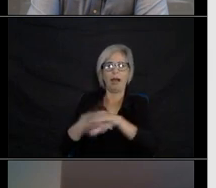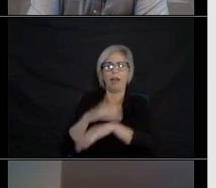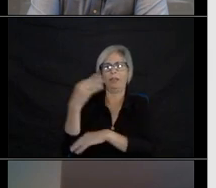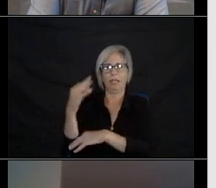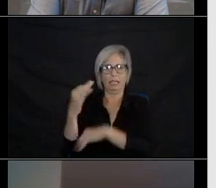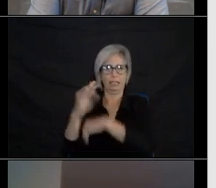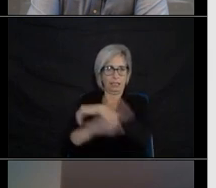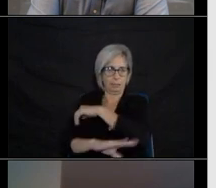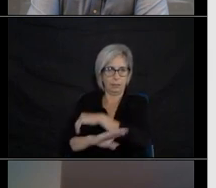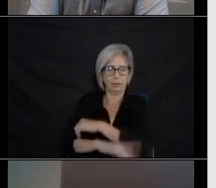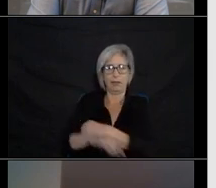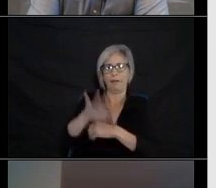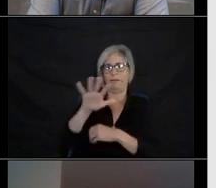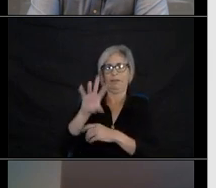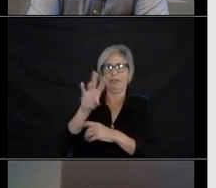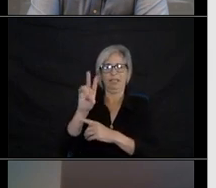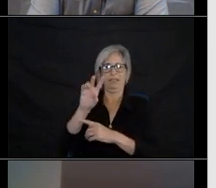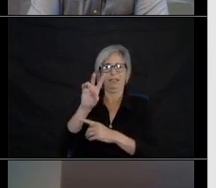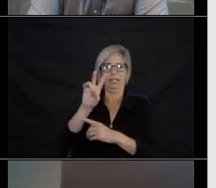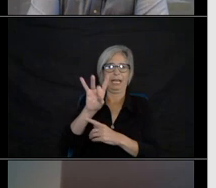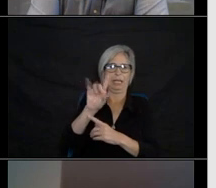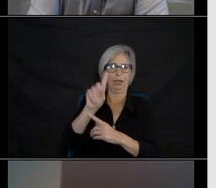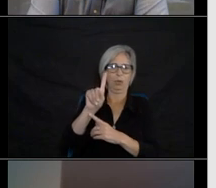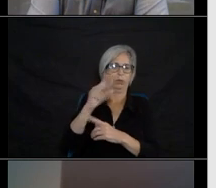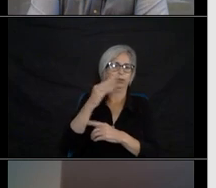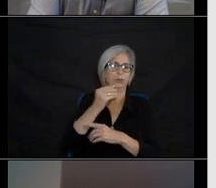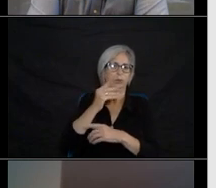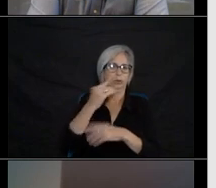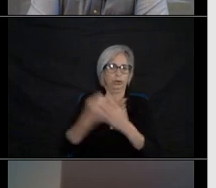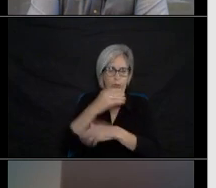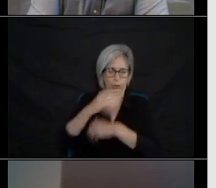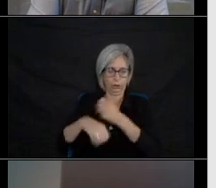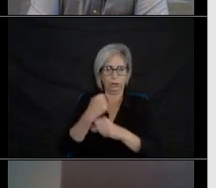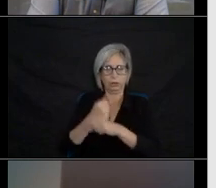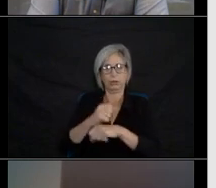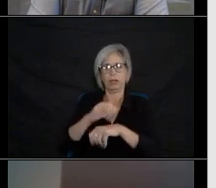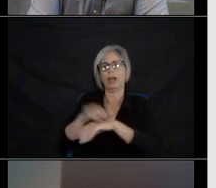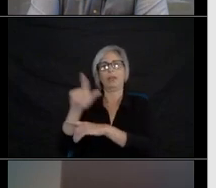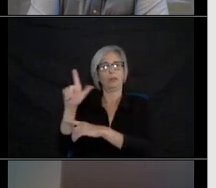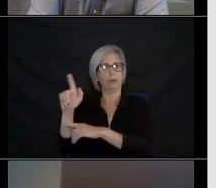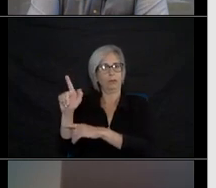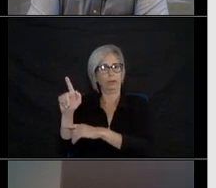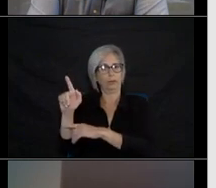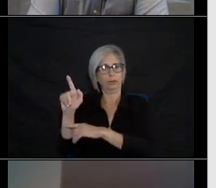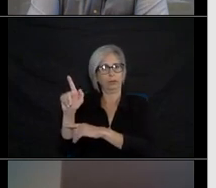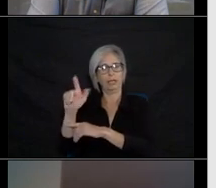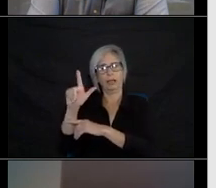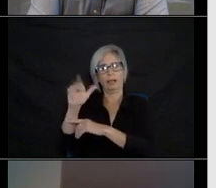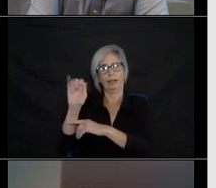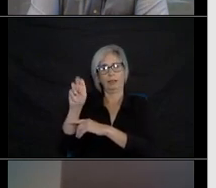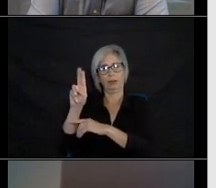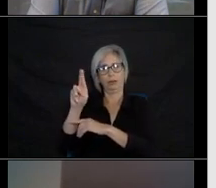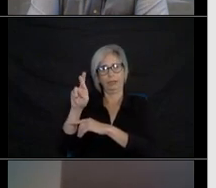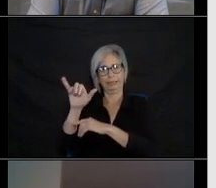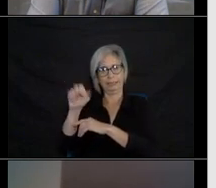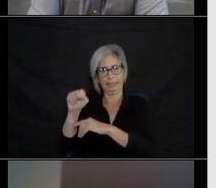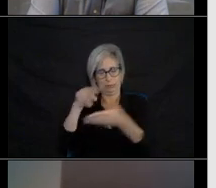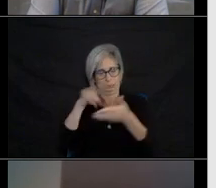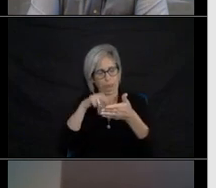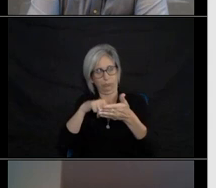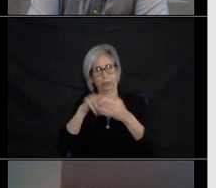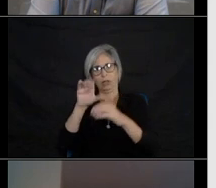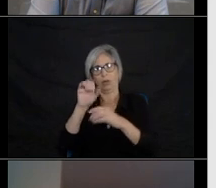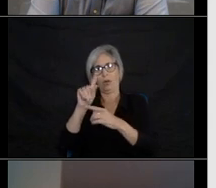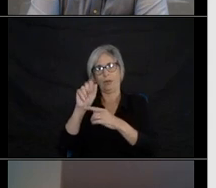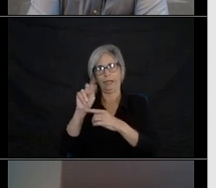celebrating 5781 for the Jewish New Year. On the 21st, I attended the Literacy Coalition. We have a